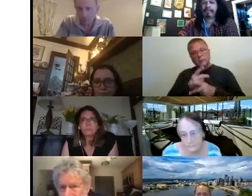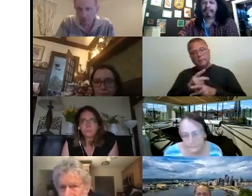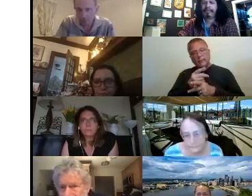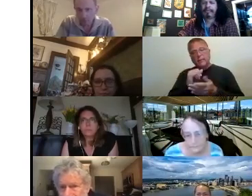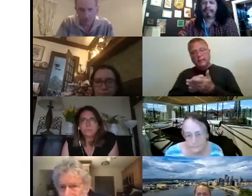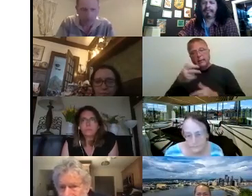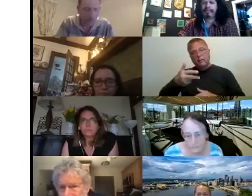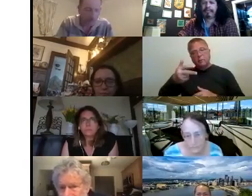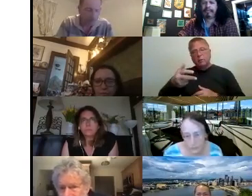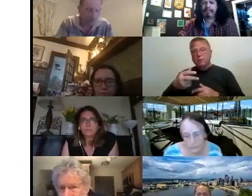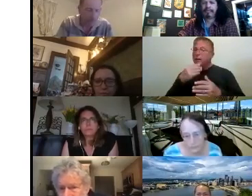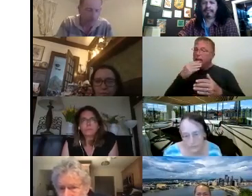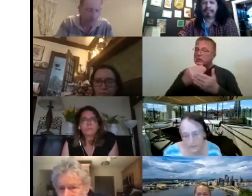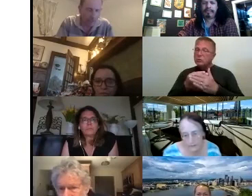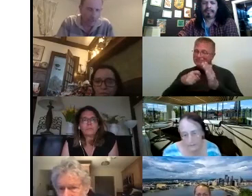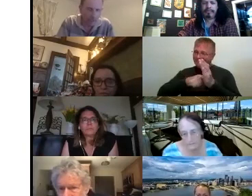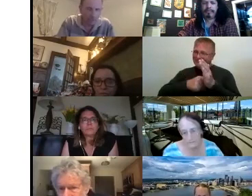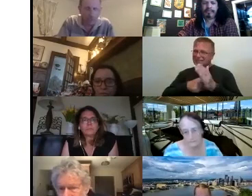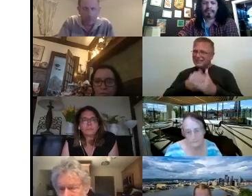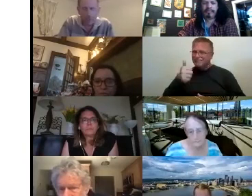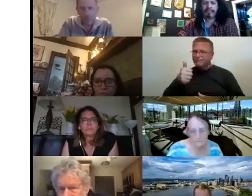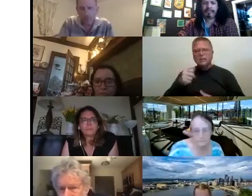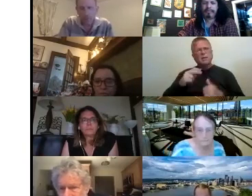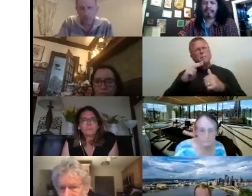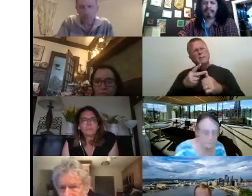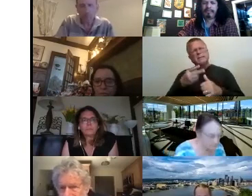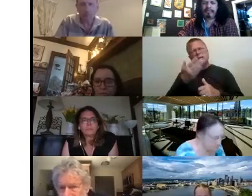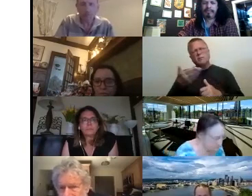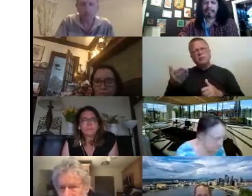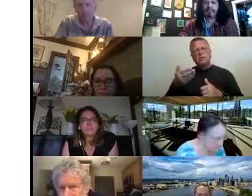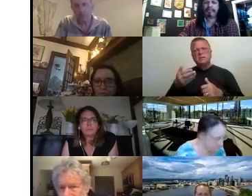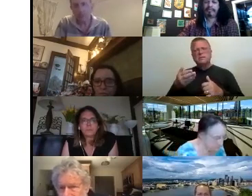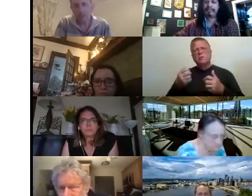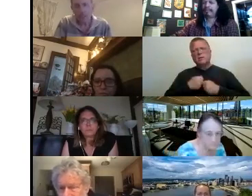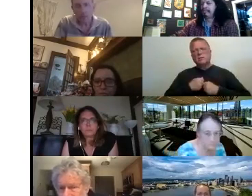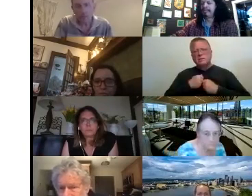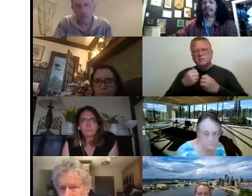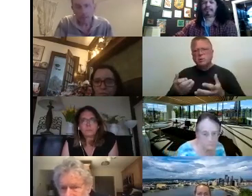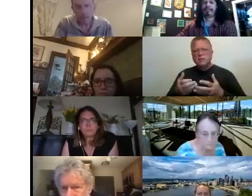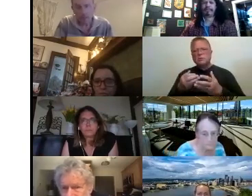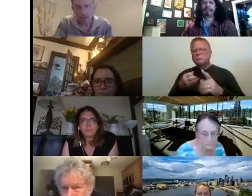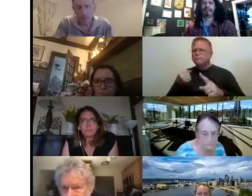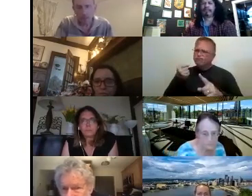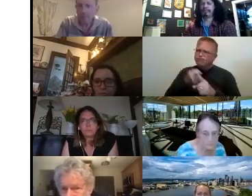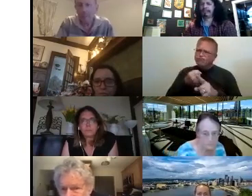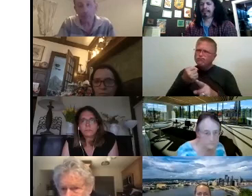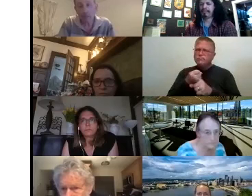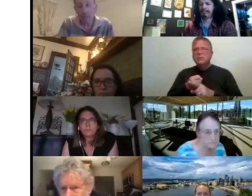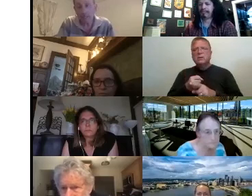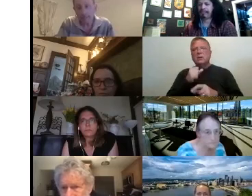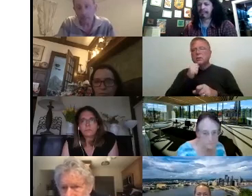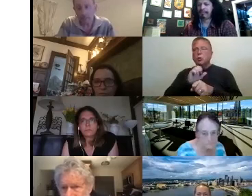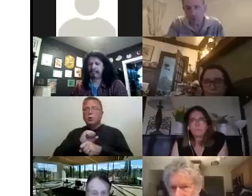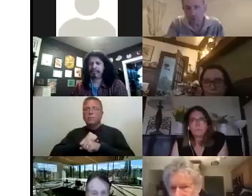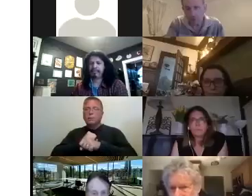very important. That's key. Second of two items is I want to express or reiterate that the non-protected bike lane,